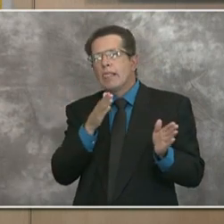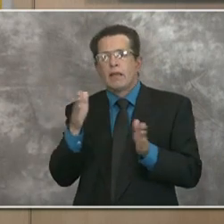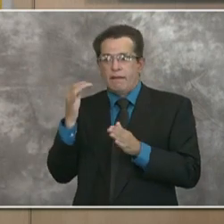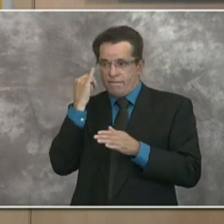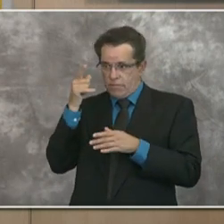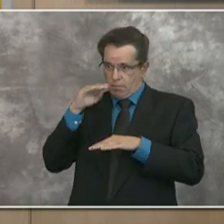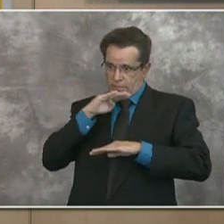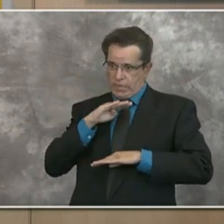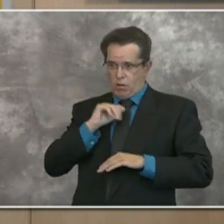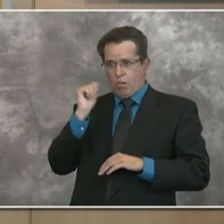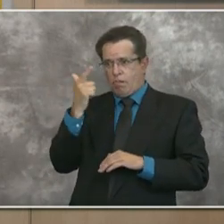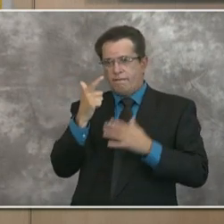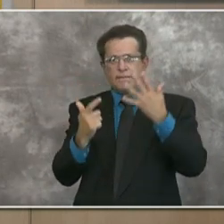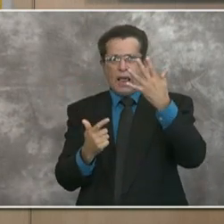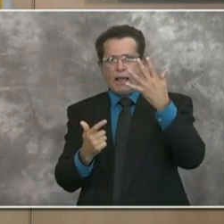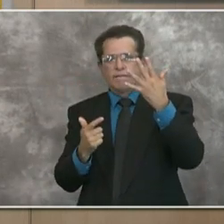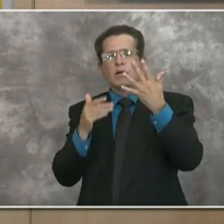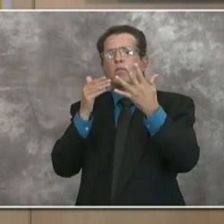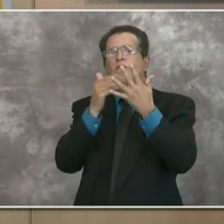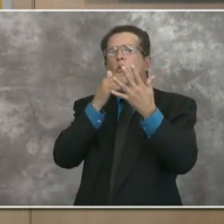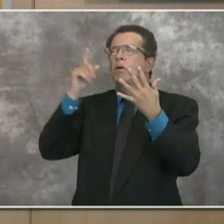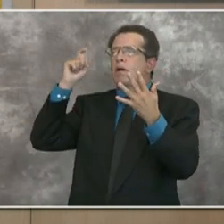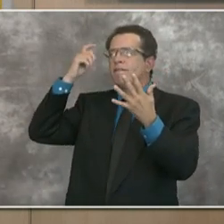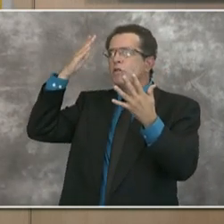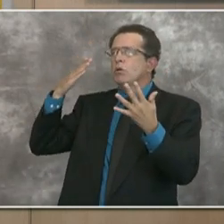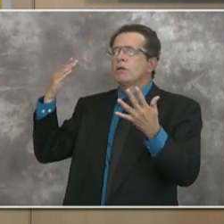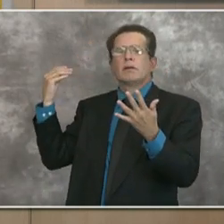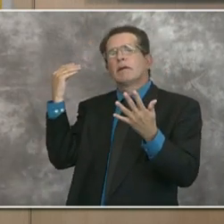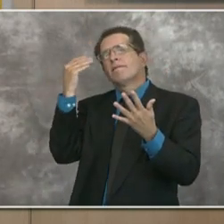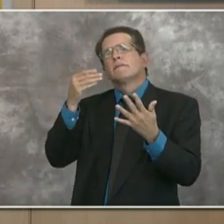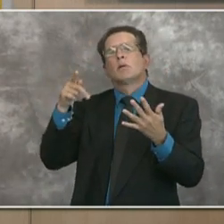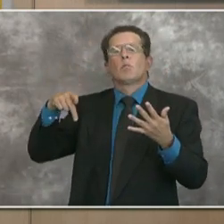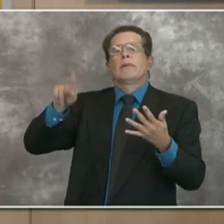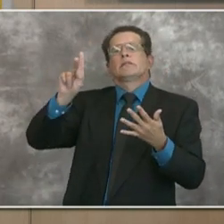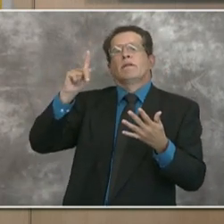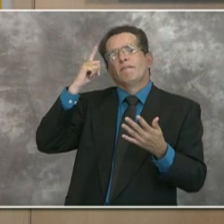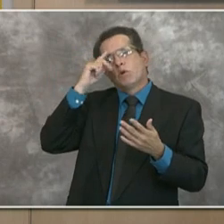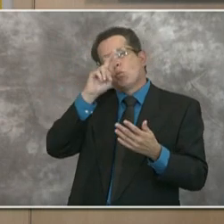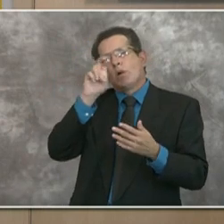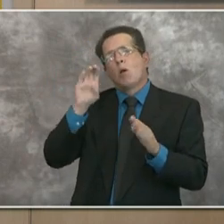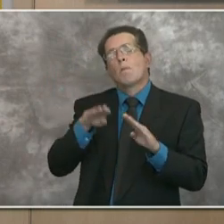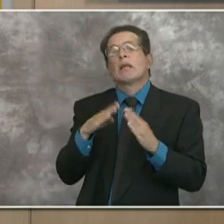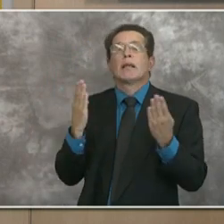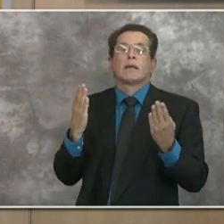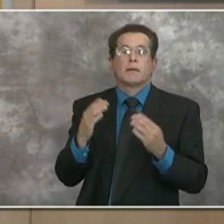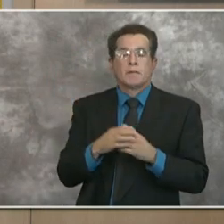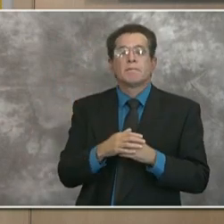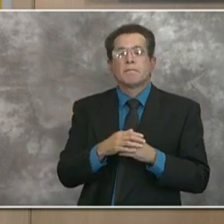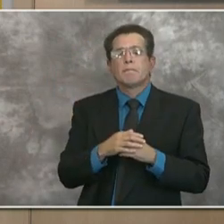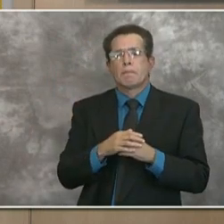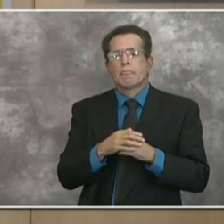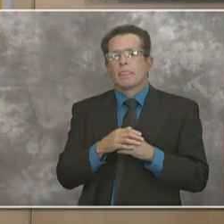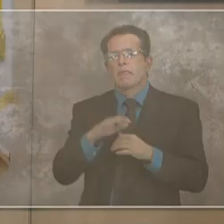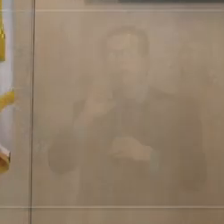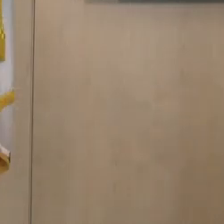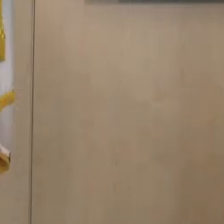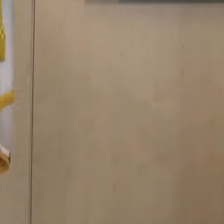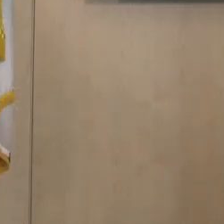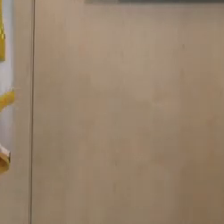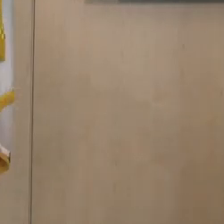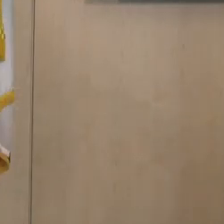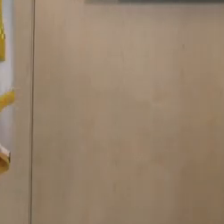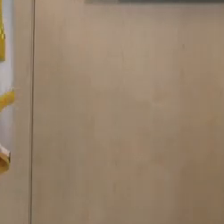all 5 criteria before Governor Newsom gives the green light to reopen? Okay, Supervisor Fletcher is going to